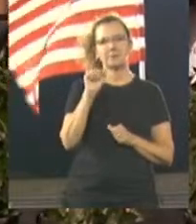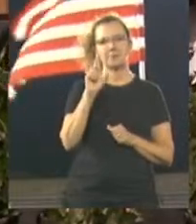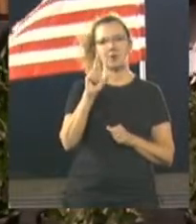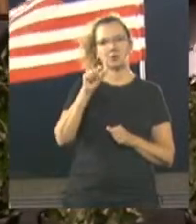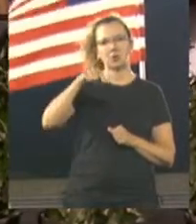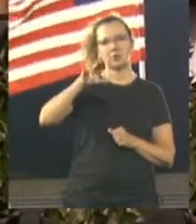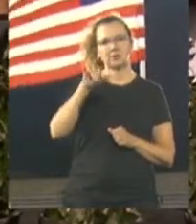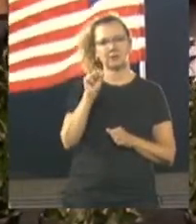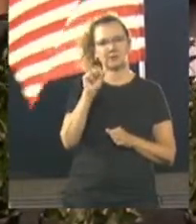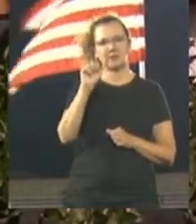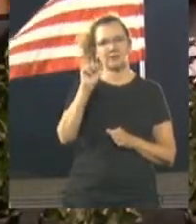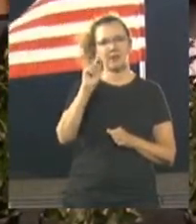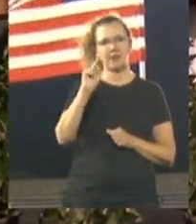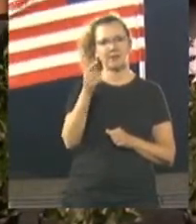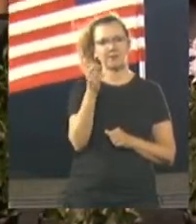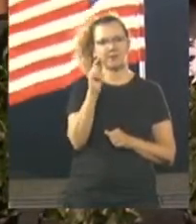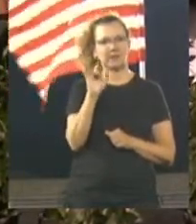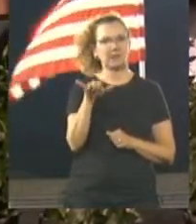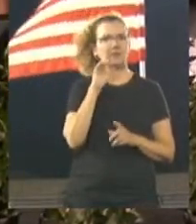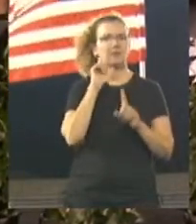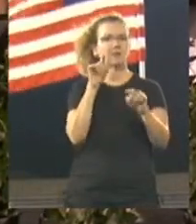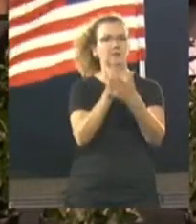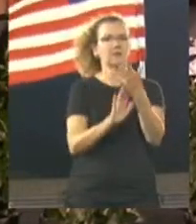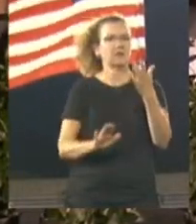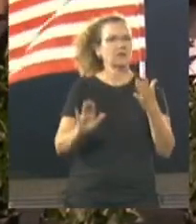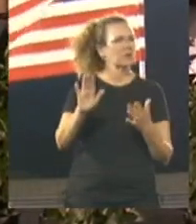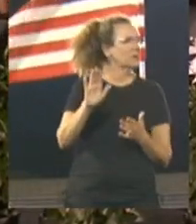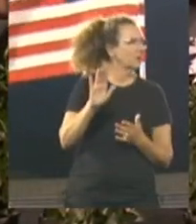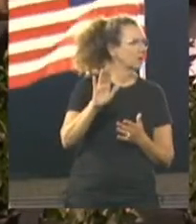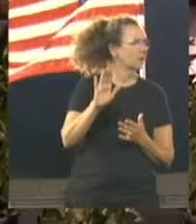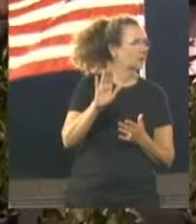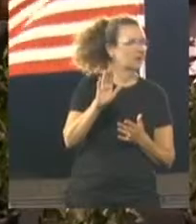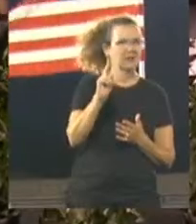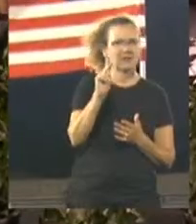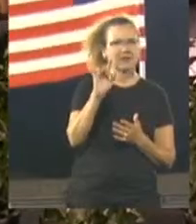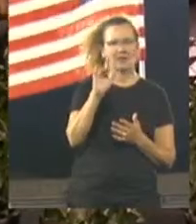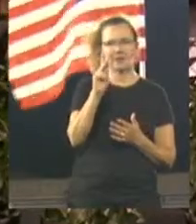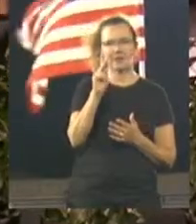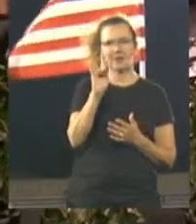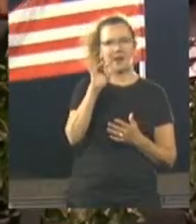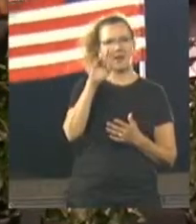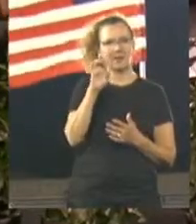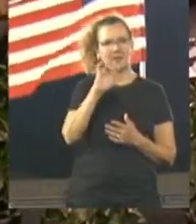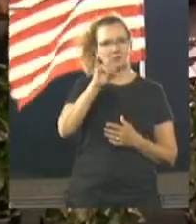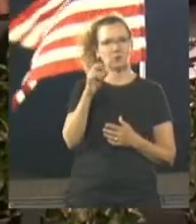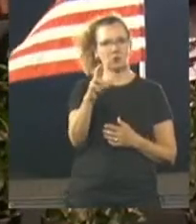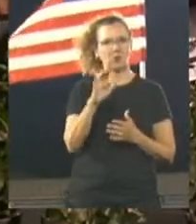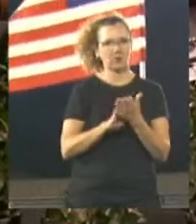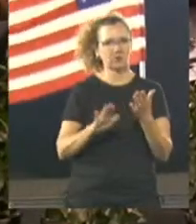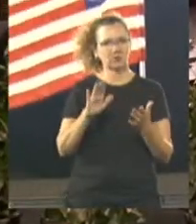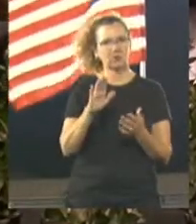Marquise Anthony will be attending Tyler Junior College.